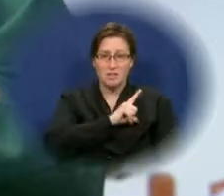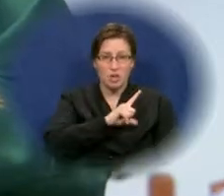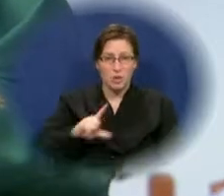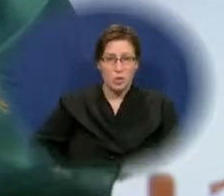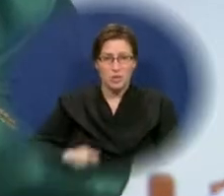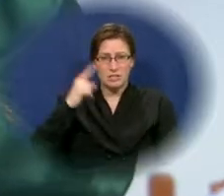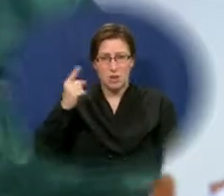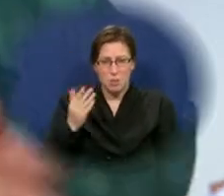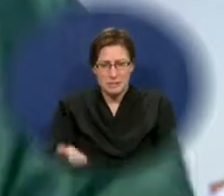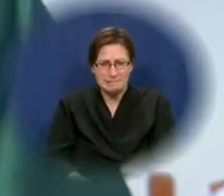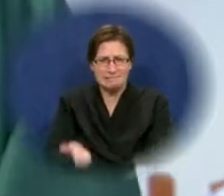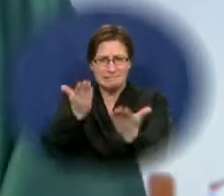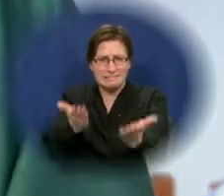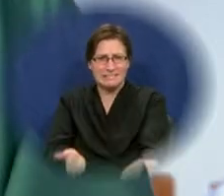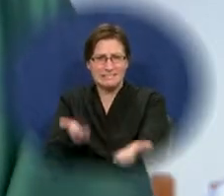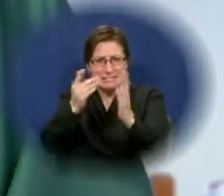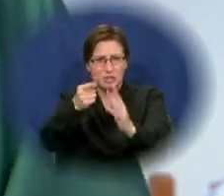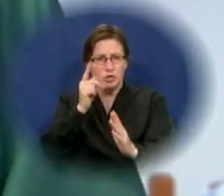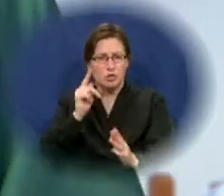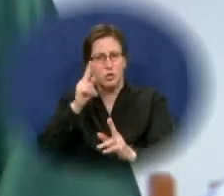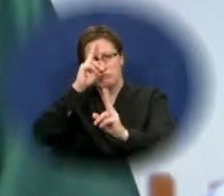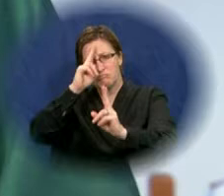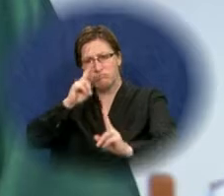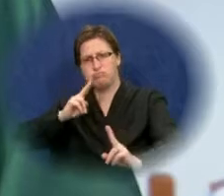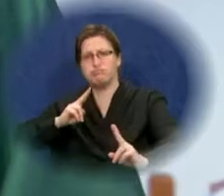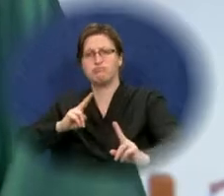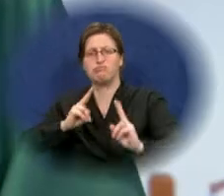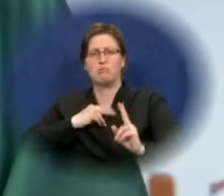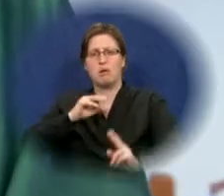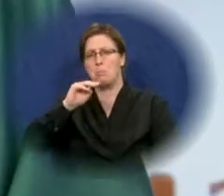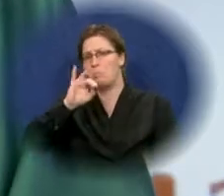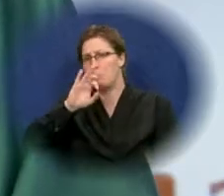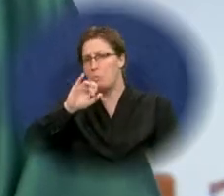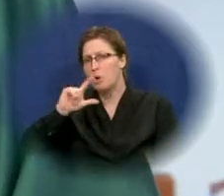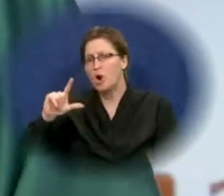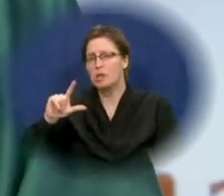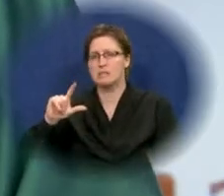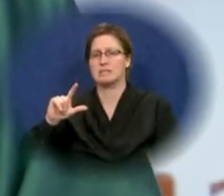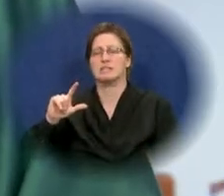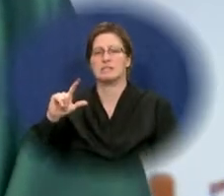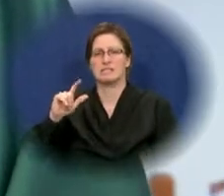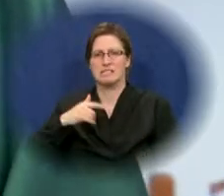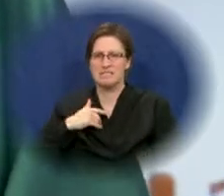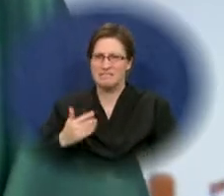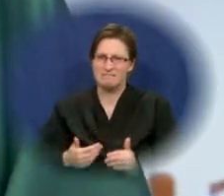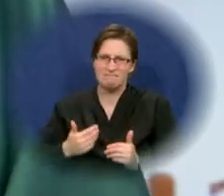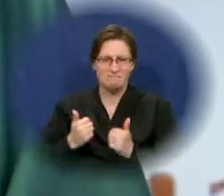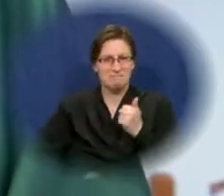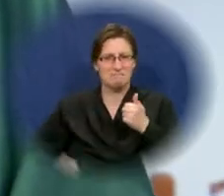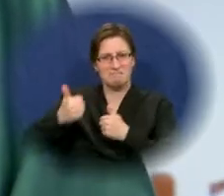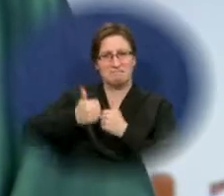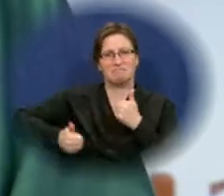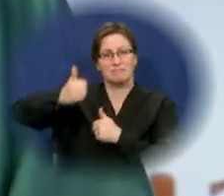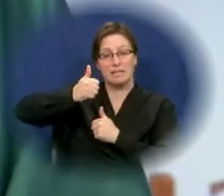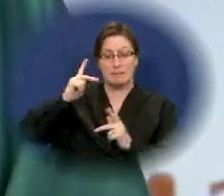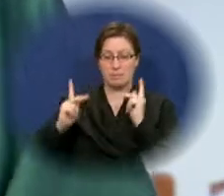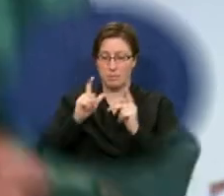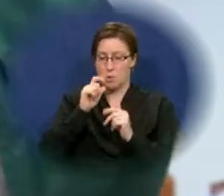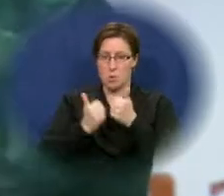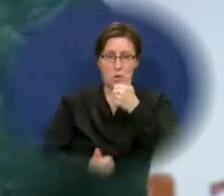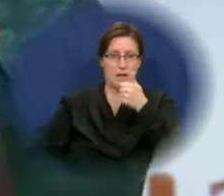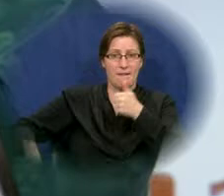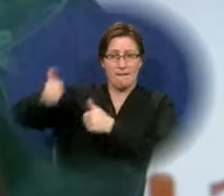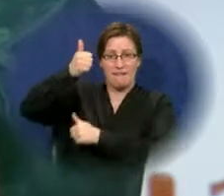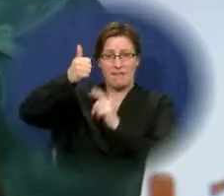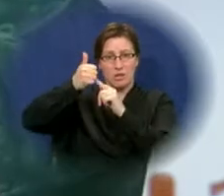up into the high standard, the high moral standard that he continually teaches us, is to people of great integrity, that we